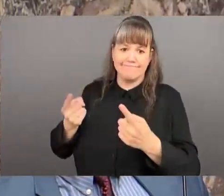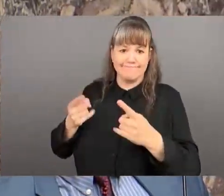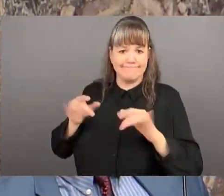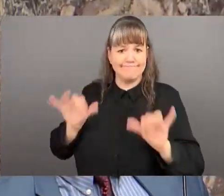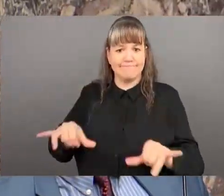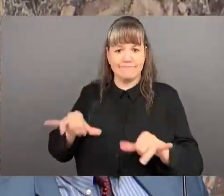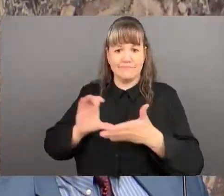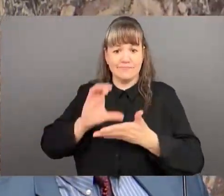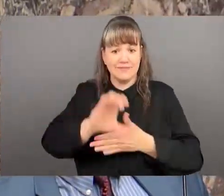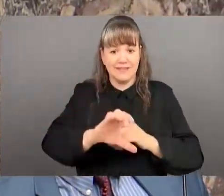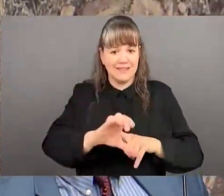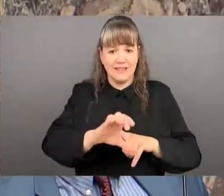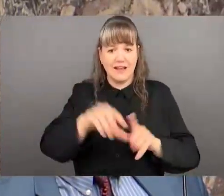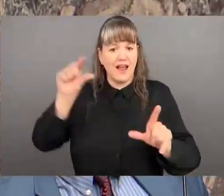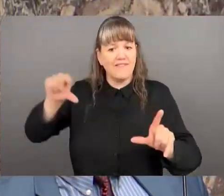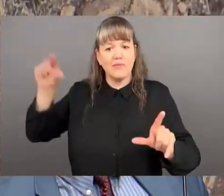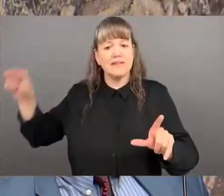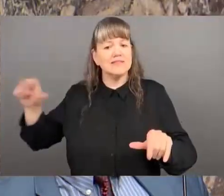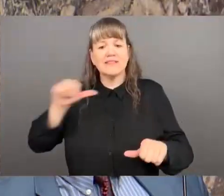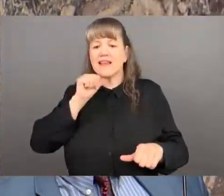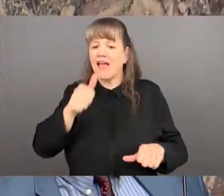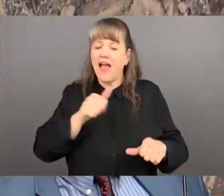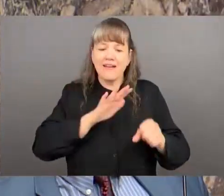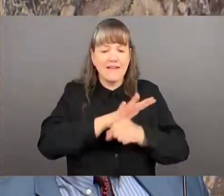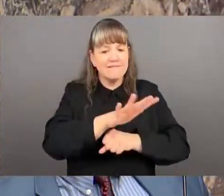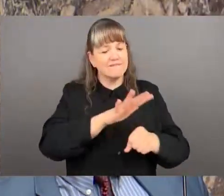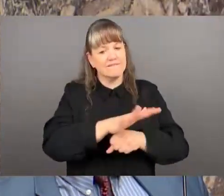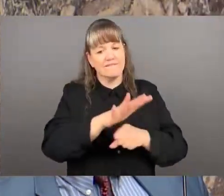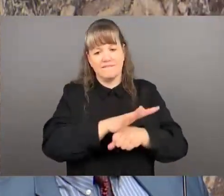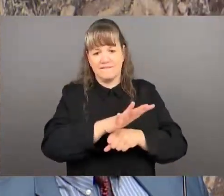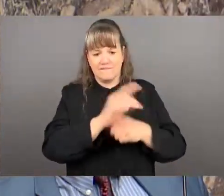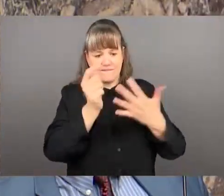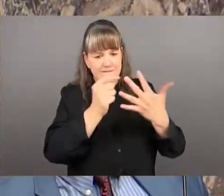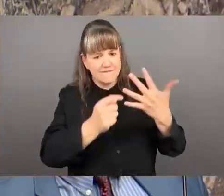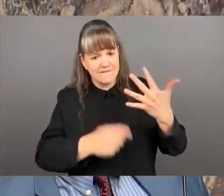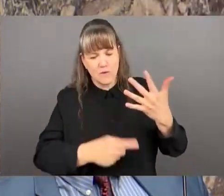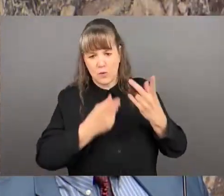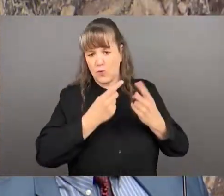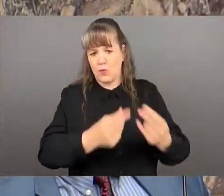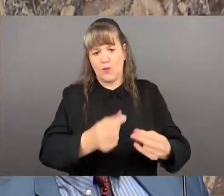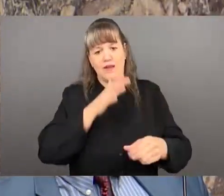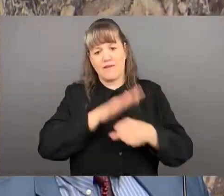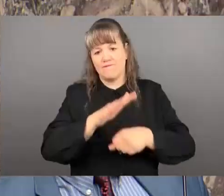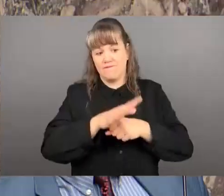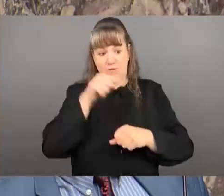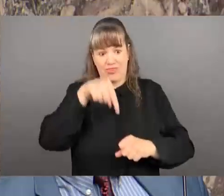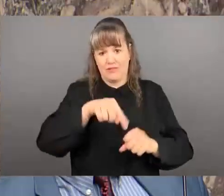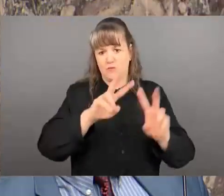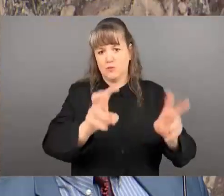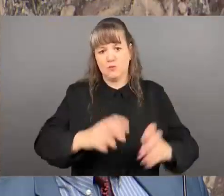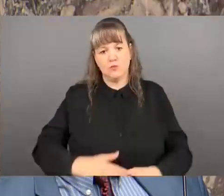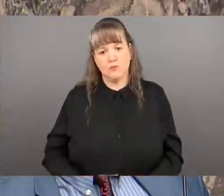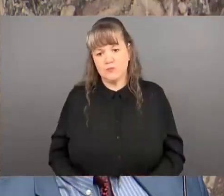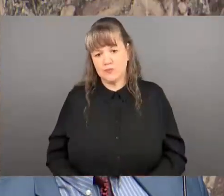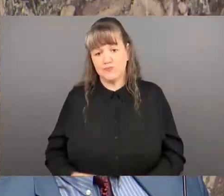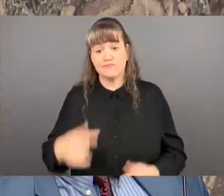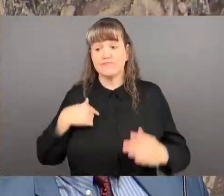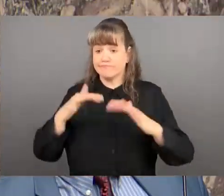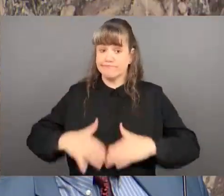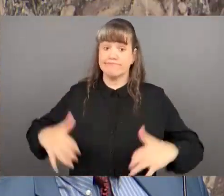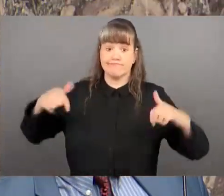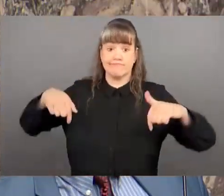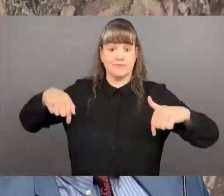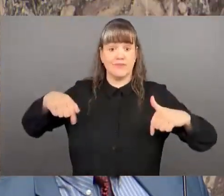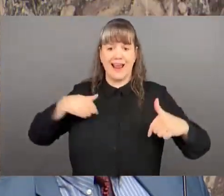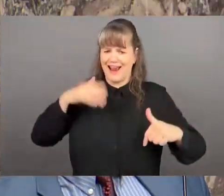nearly seriously enough. One of the reasons that I came to this place is because I know what it's like to feel invisible,